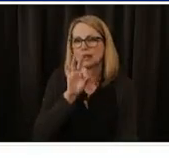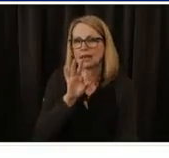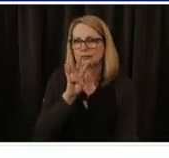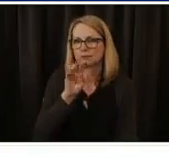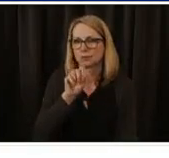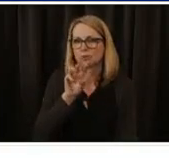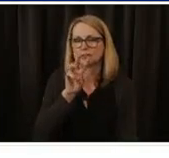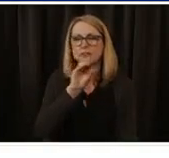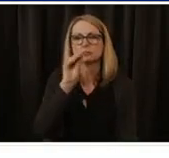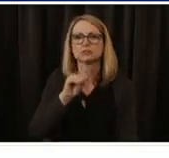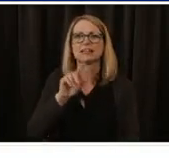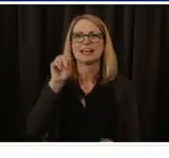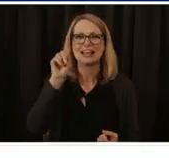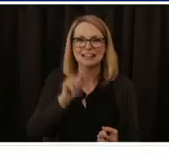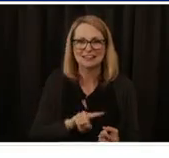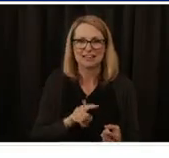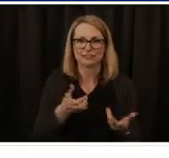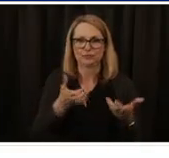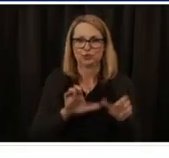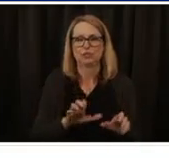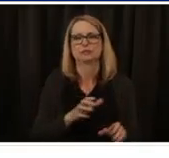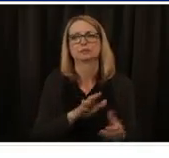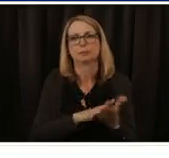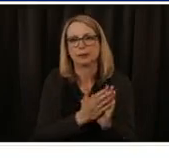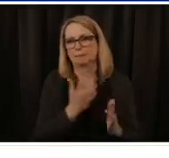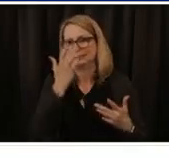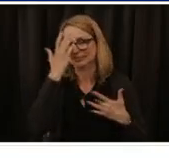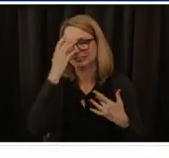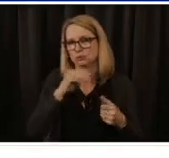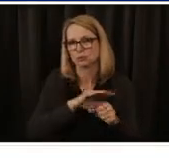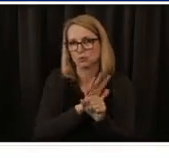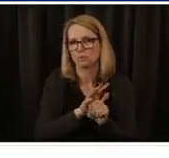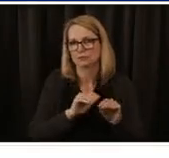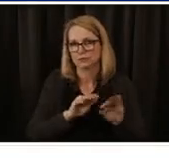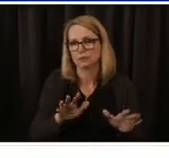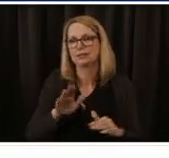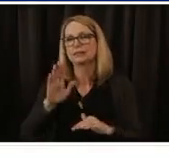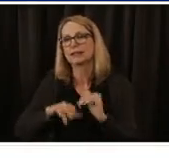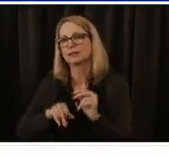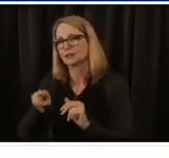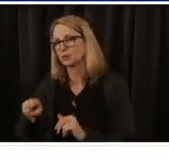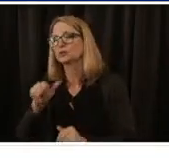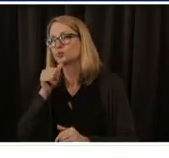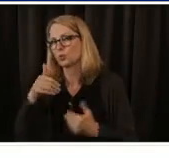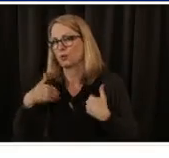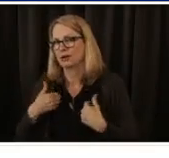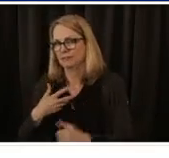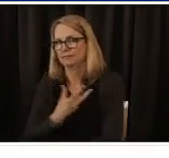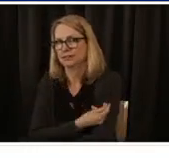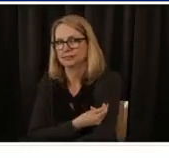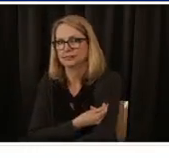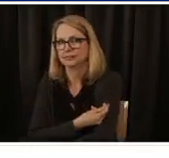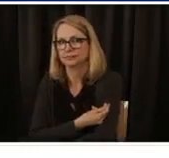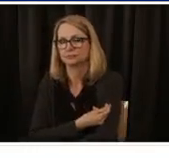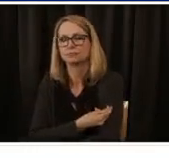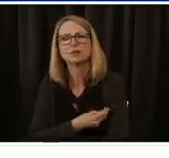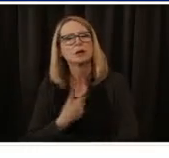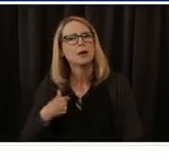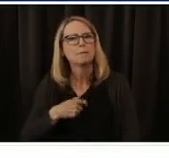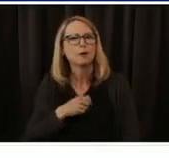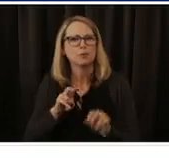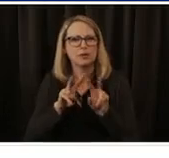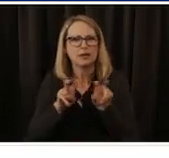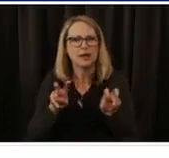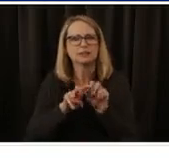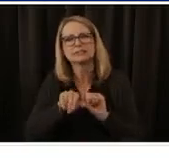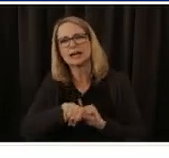reported cases than unvaccinated people. Next slide. Similarly, we did another analysis that looked at cases